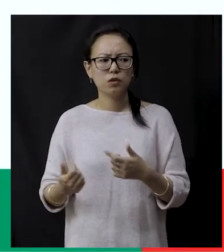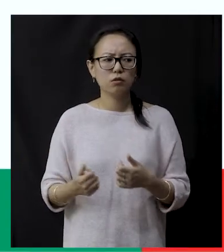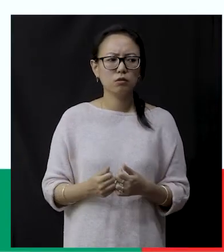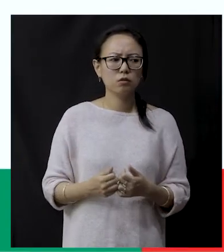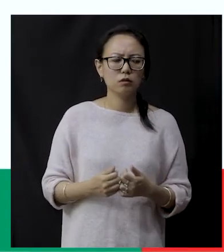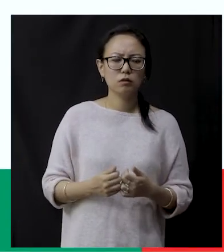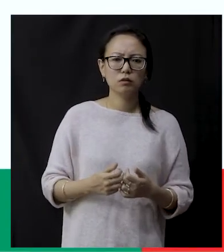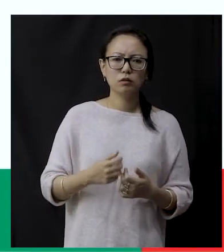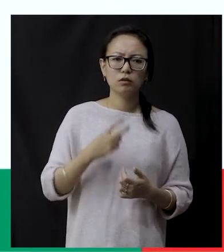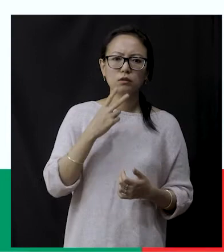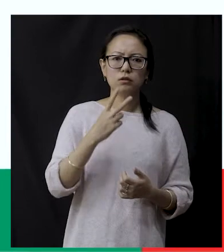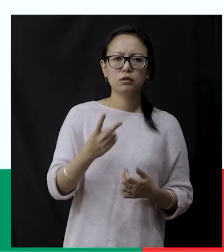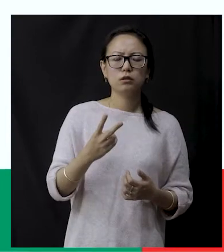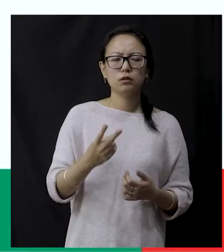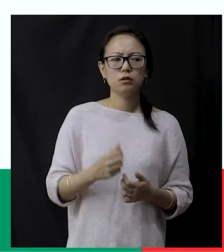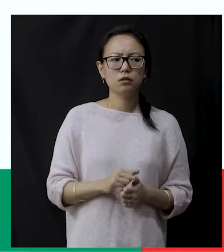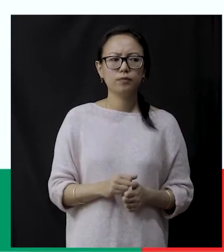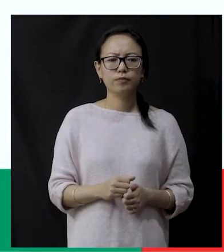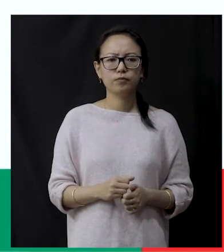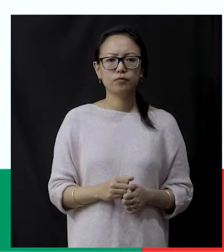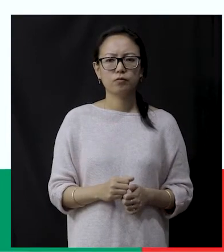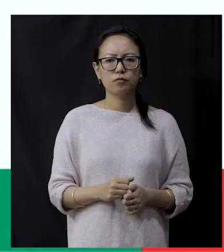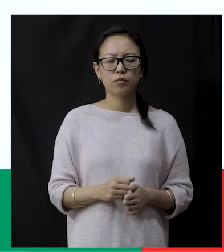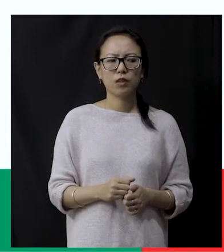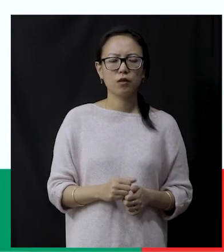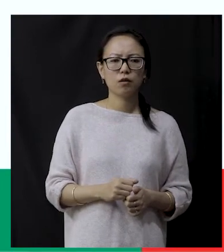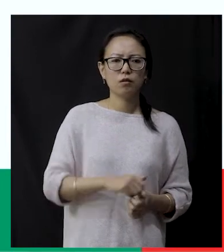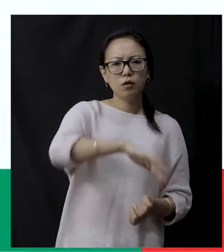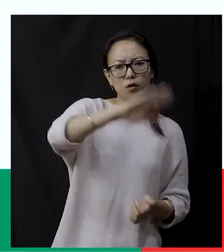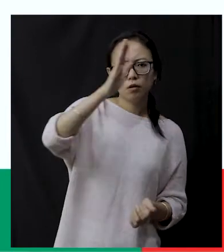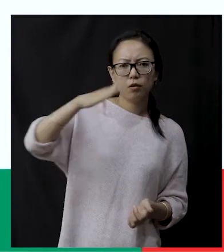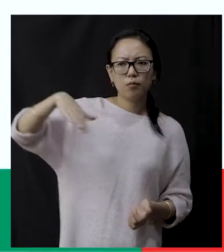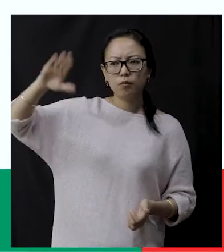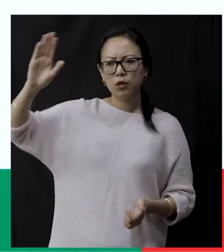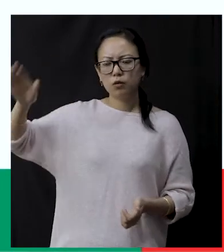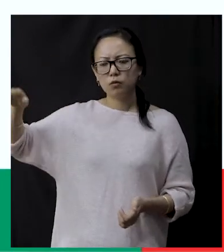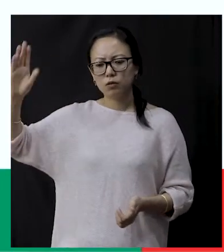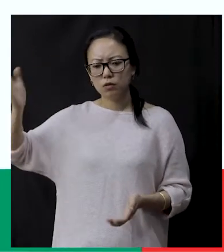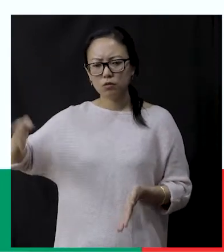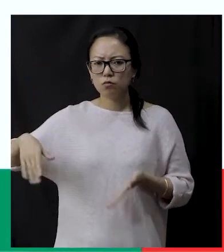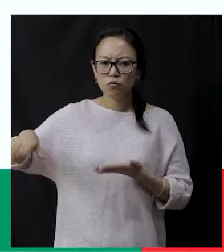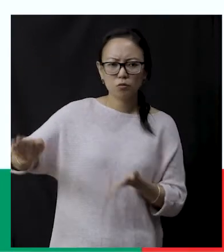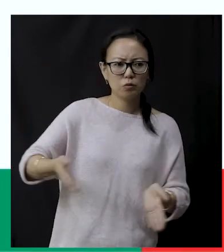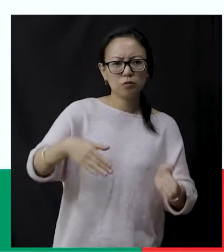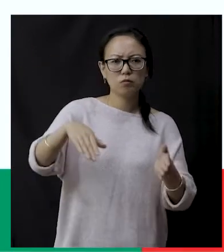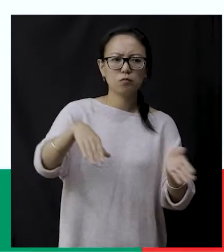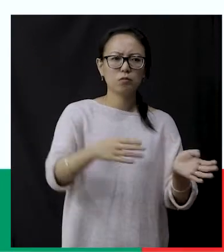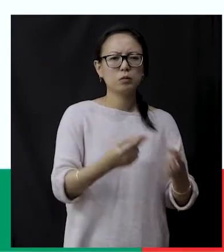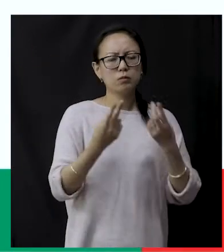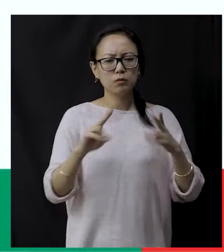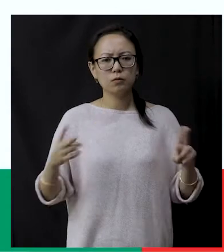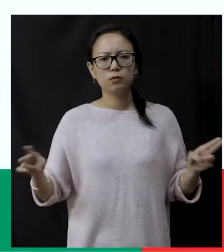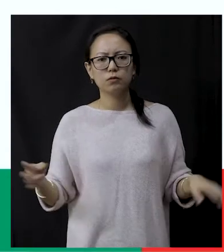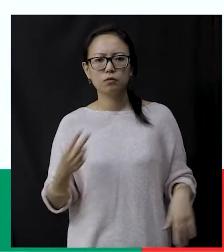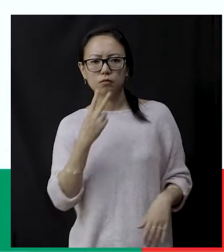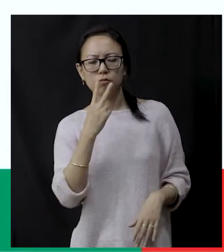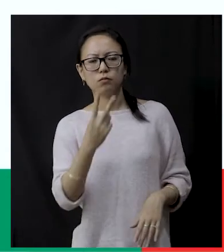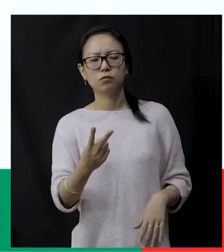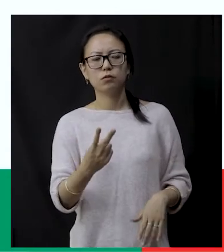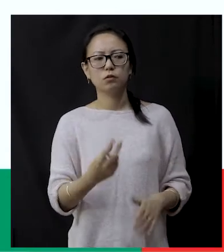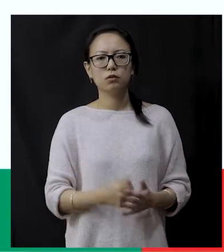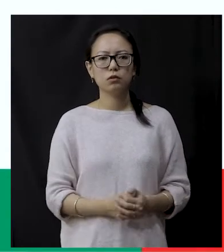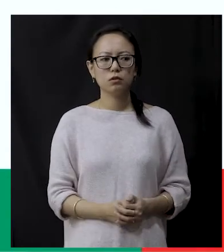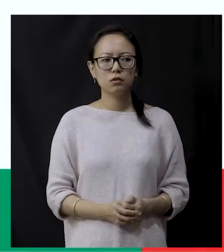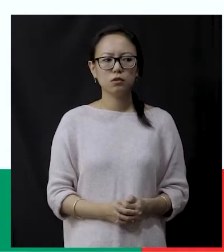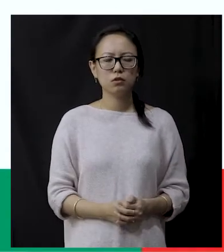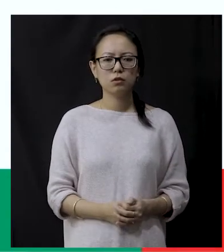features like plains, hills, valleys. Okay, we'll